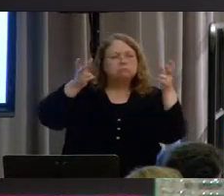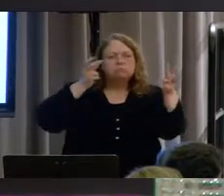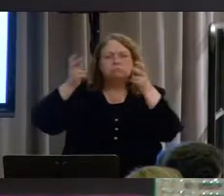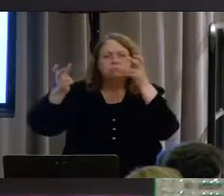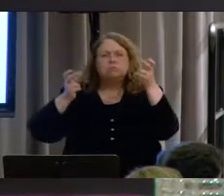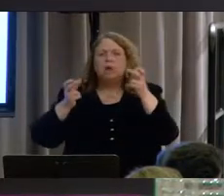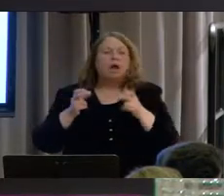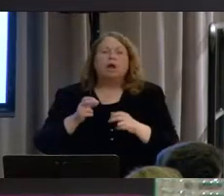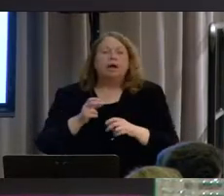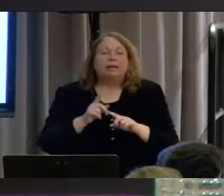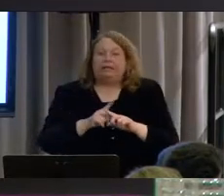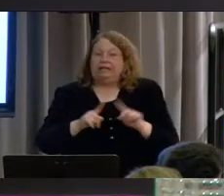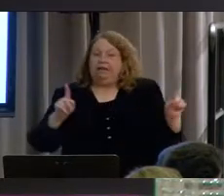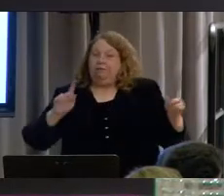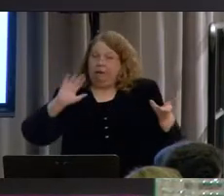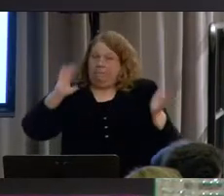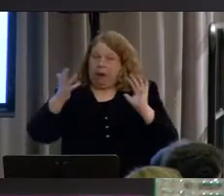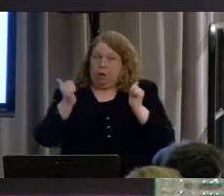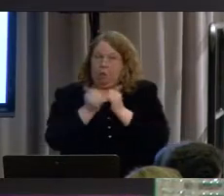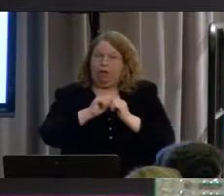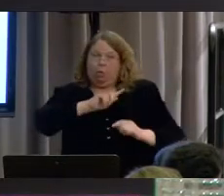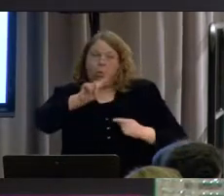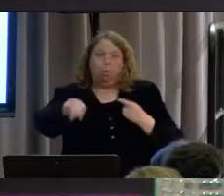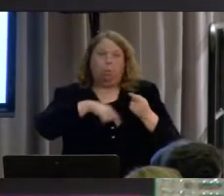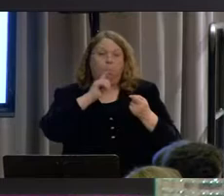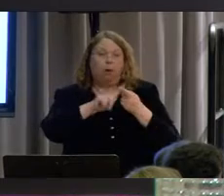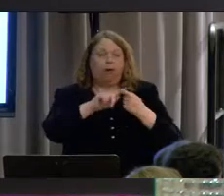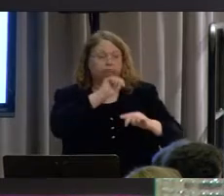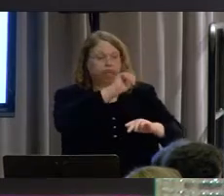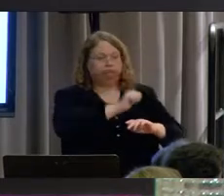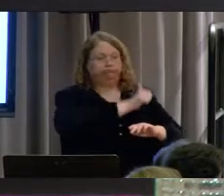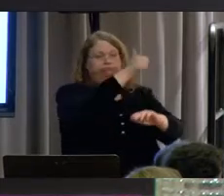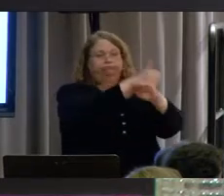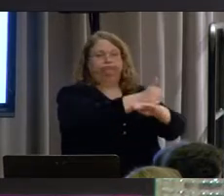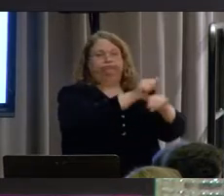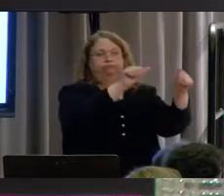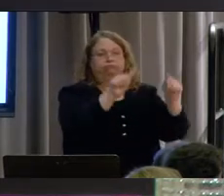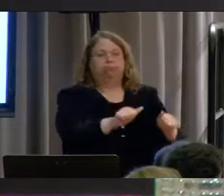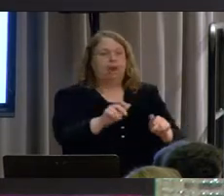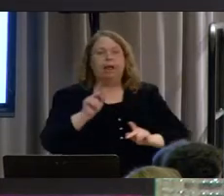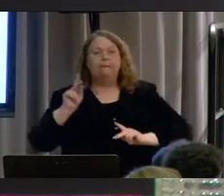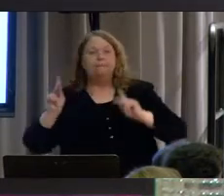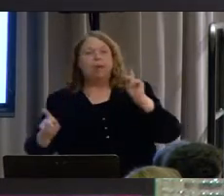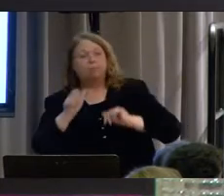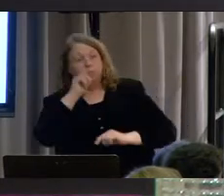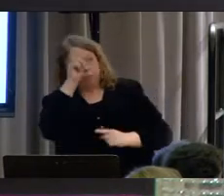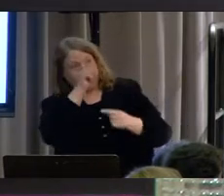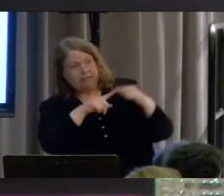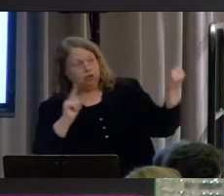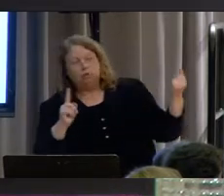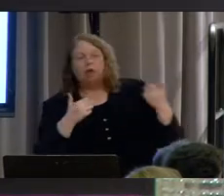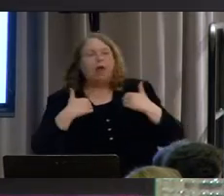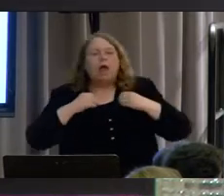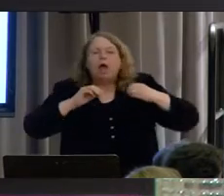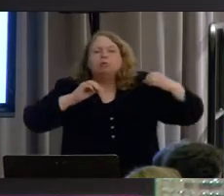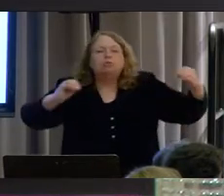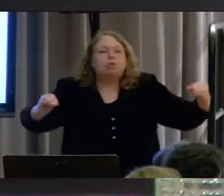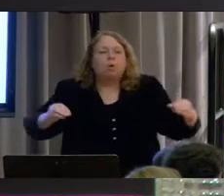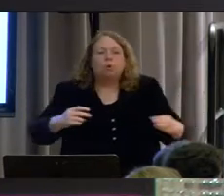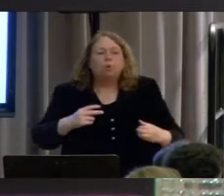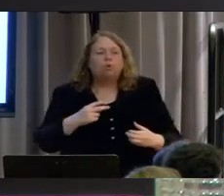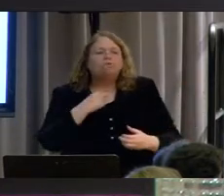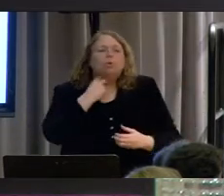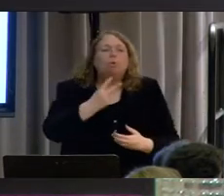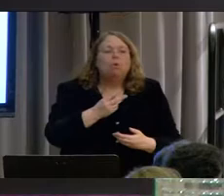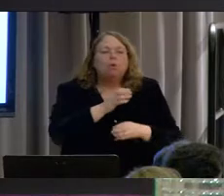time the statues were put up, you know, when there were no voices of people who might have disagreed, right? You know, in the